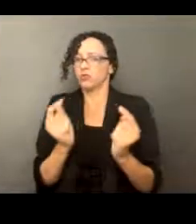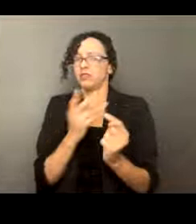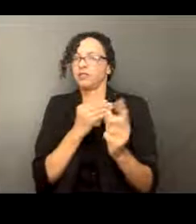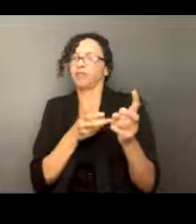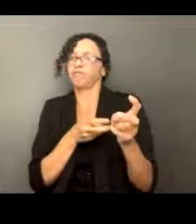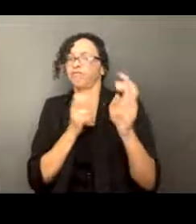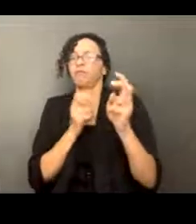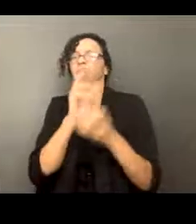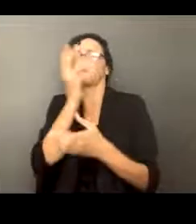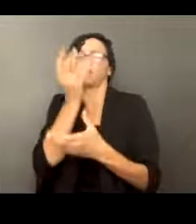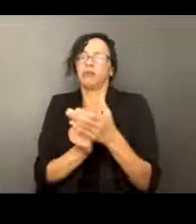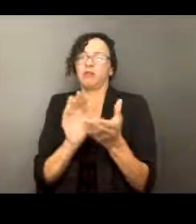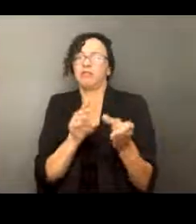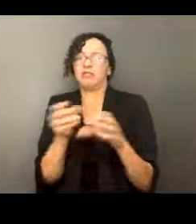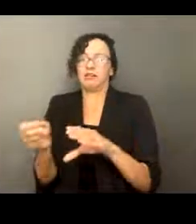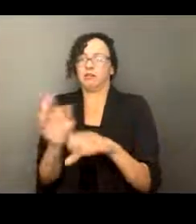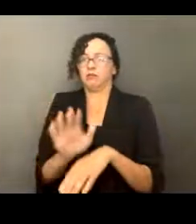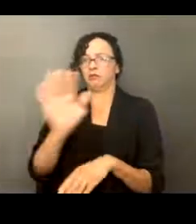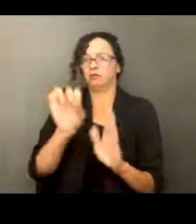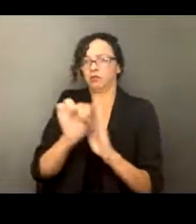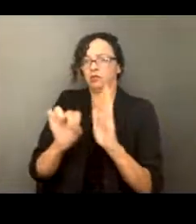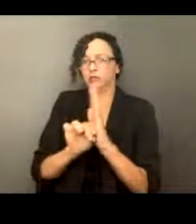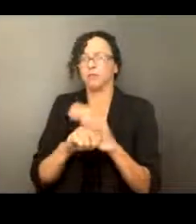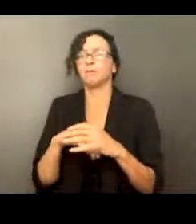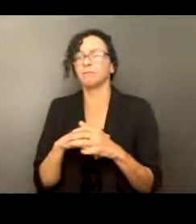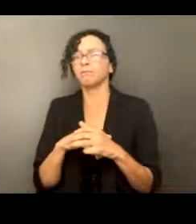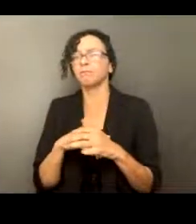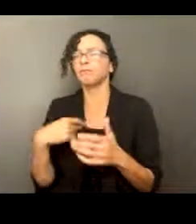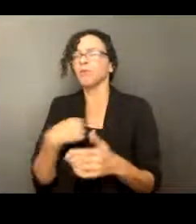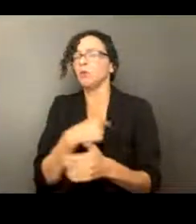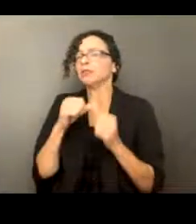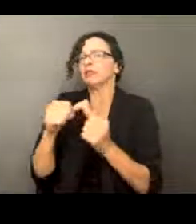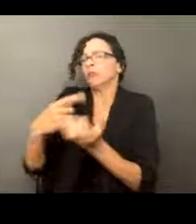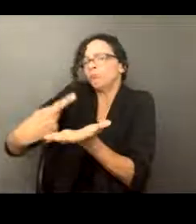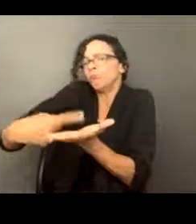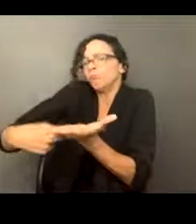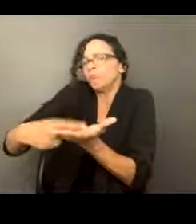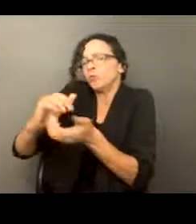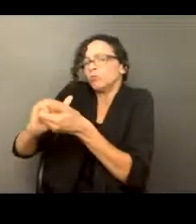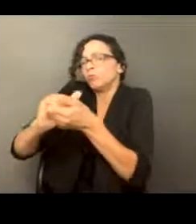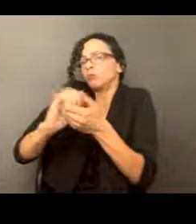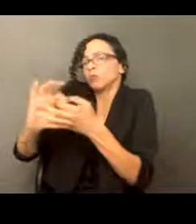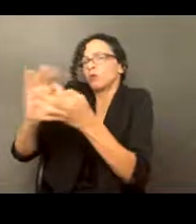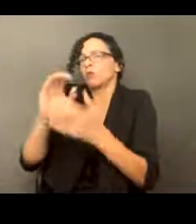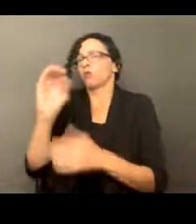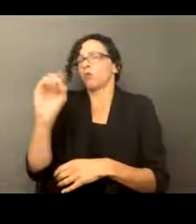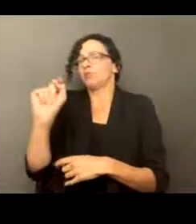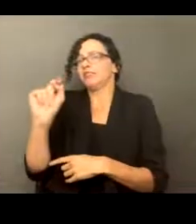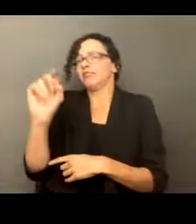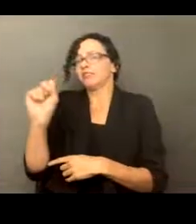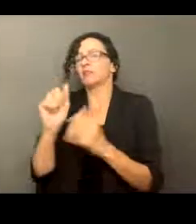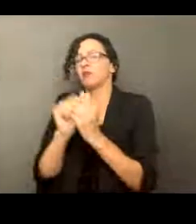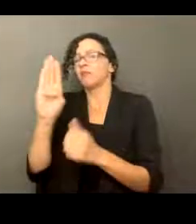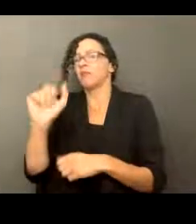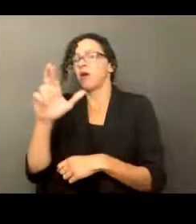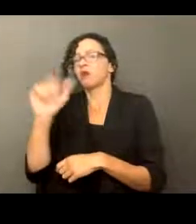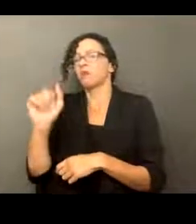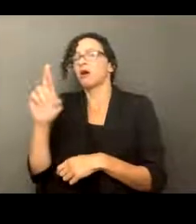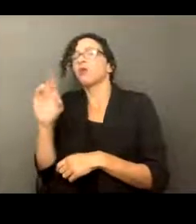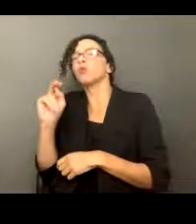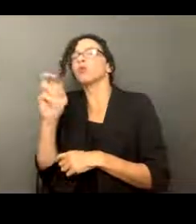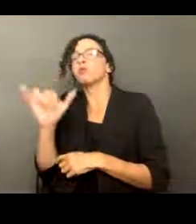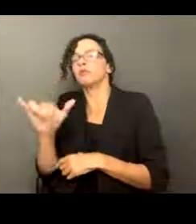discussion with, in coordination with OTS, the Office of Traffic Safety Director, Barbara Rooney. We